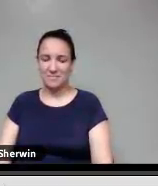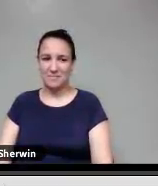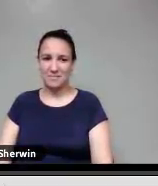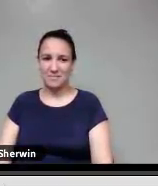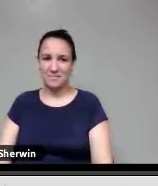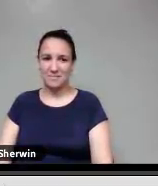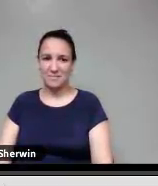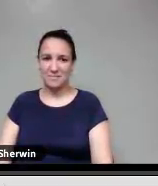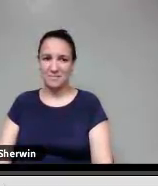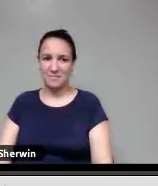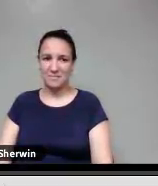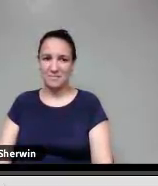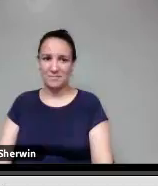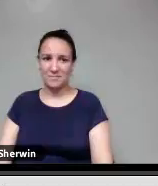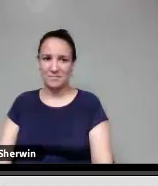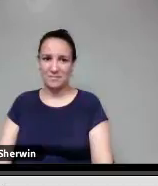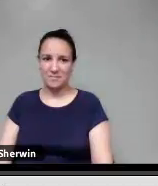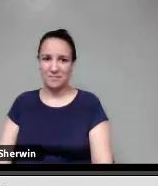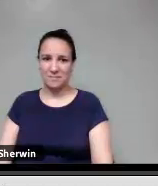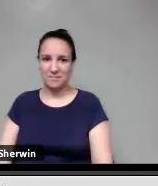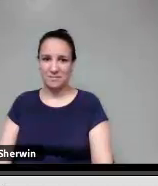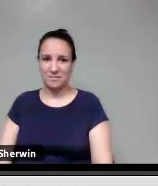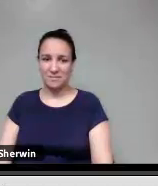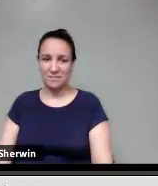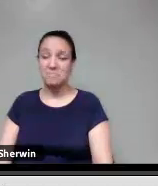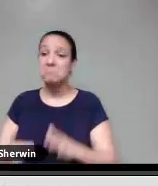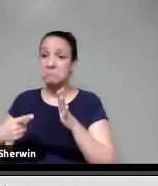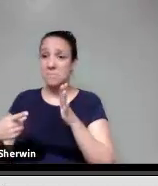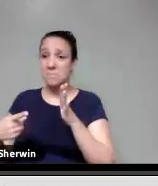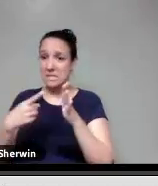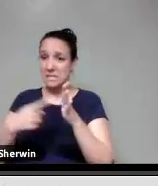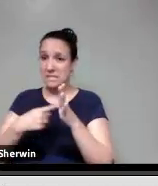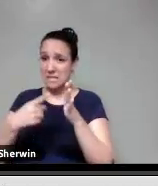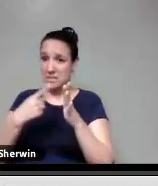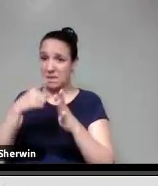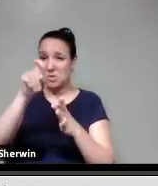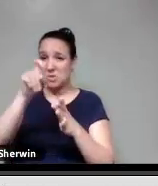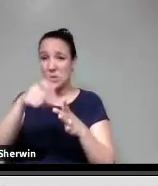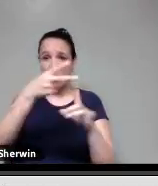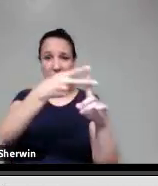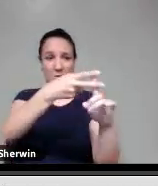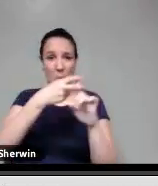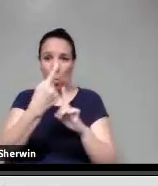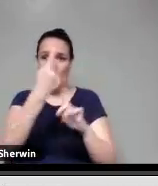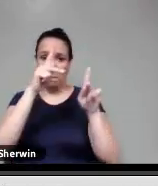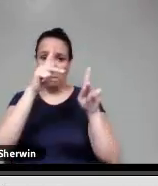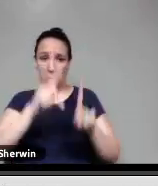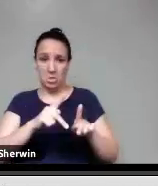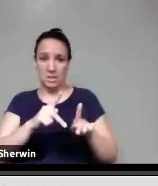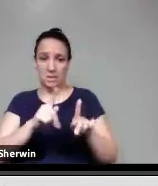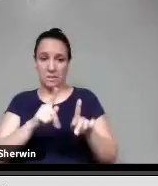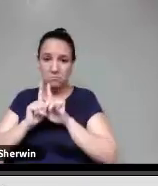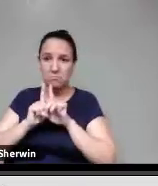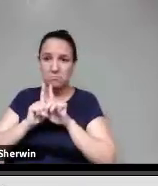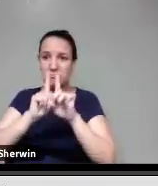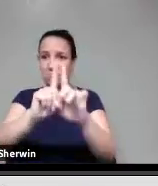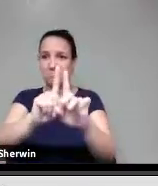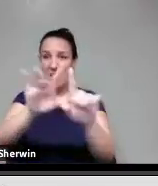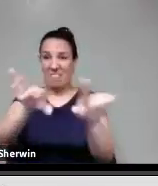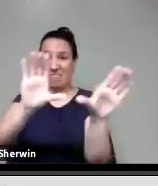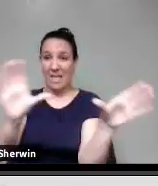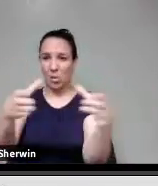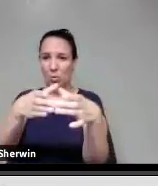Sometimes it might be helpful to enlist somebody from your target audience when you actually want to go out and talk to somebody. So if you want to go out and